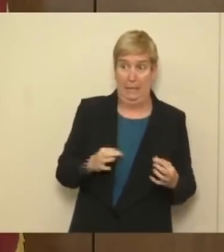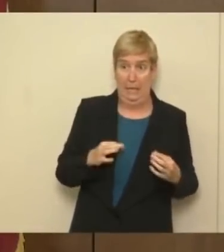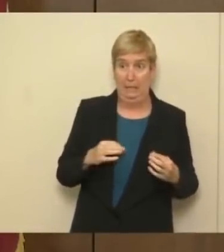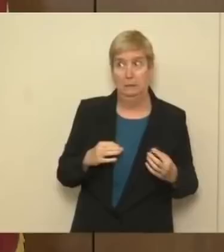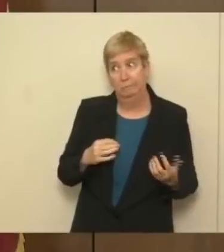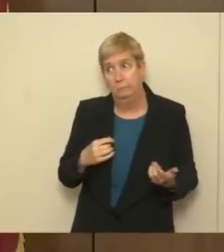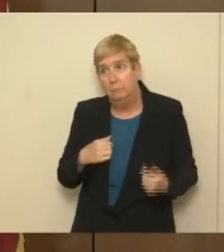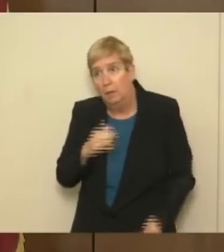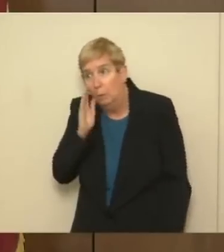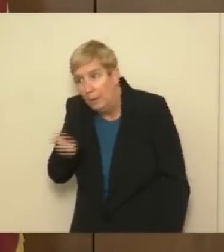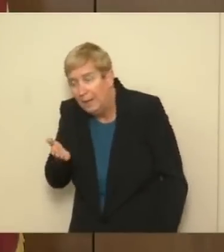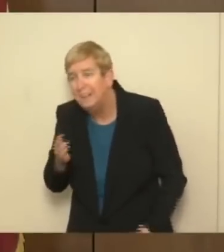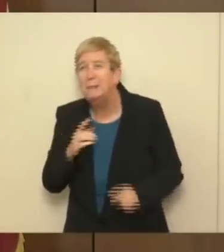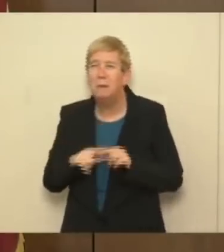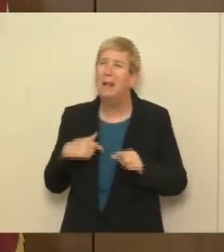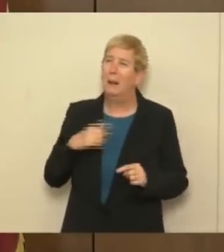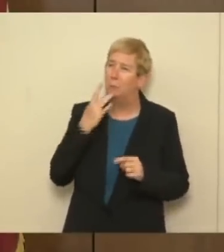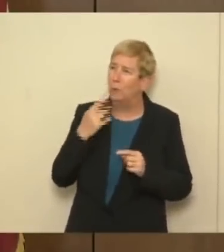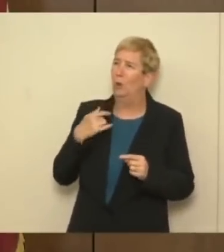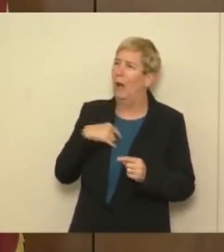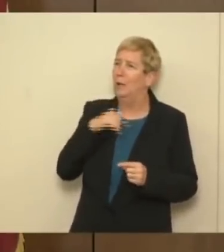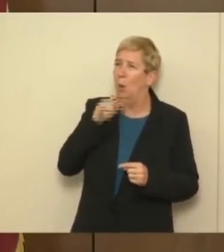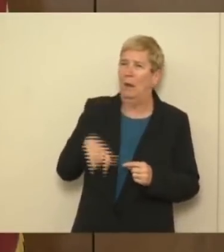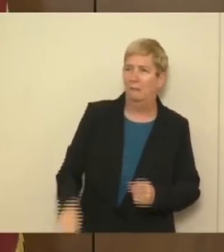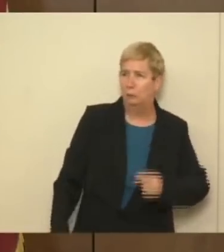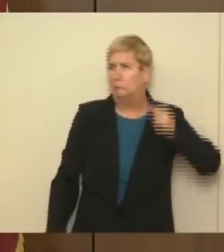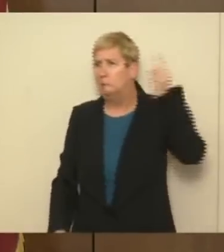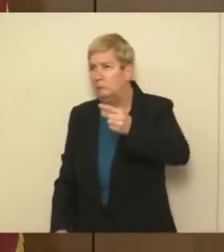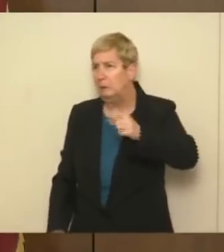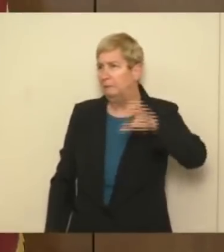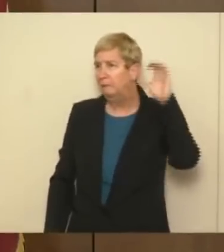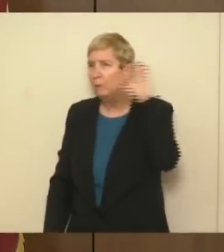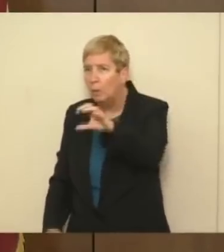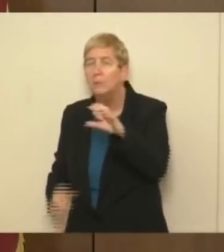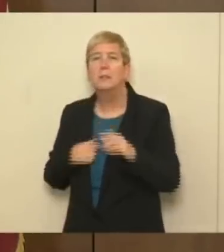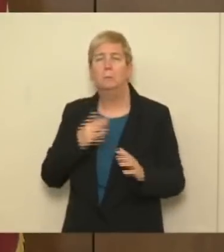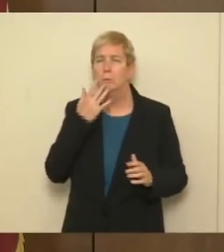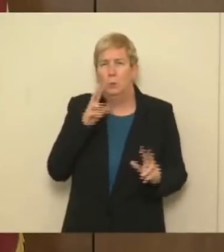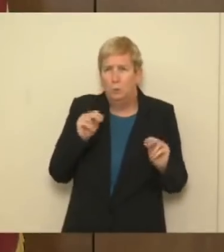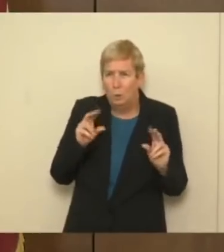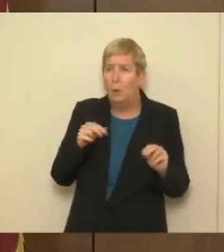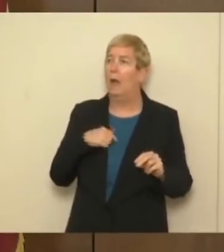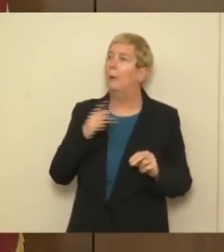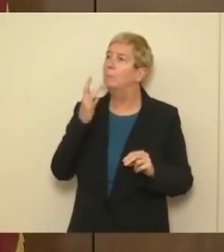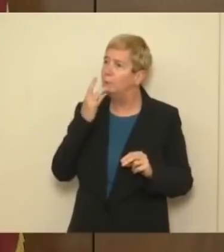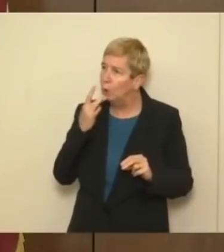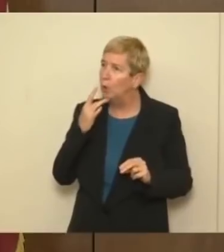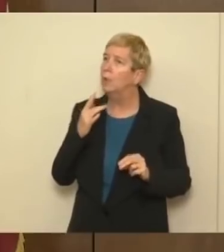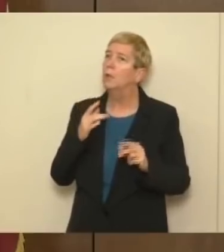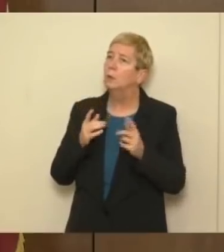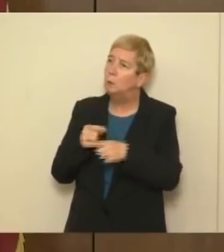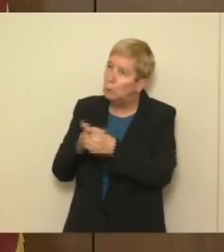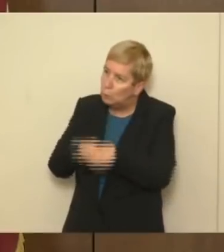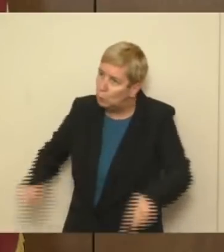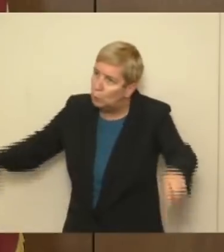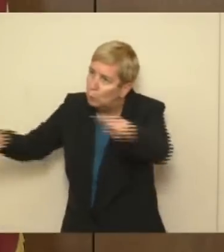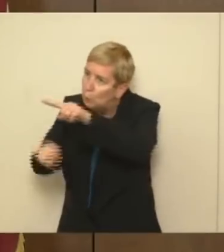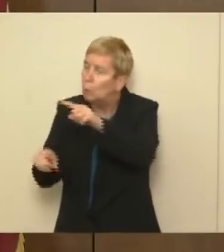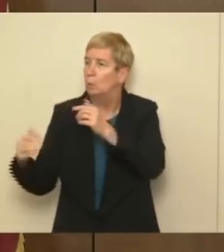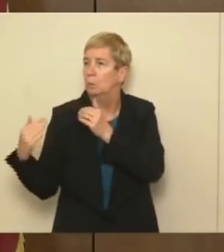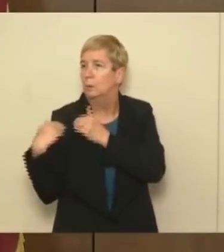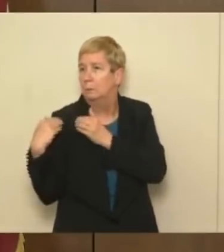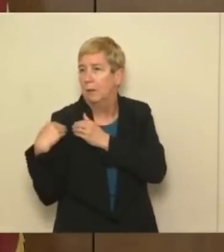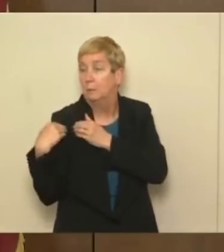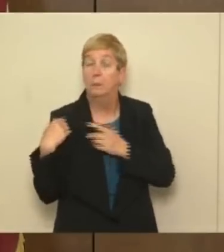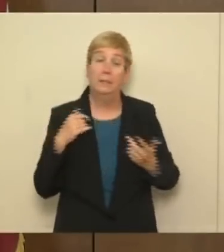that. But those are two areas, and to, we would restrict openings for the next set of businesses if we